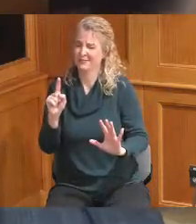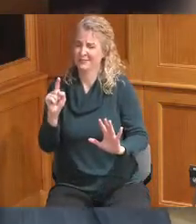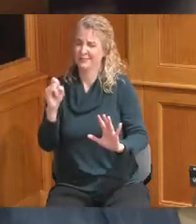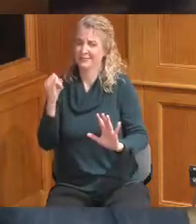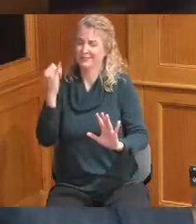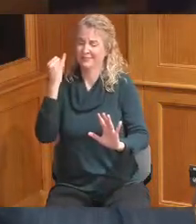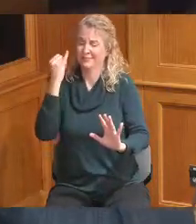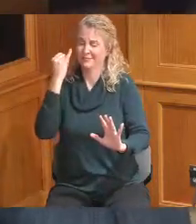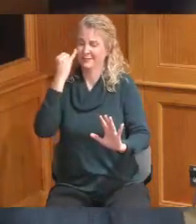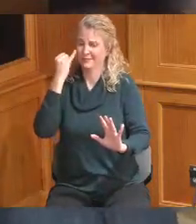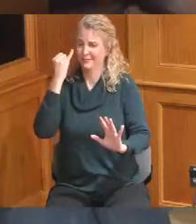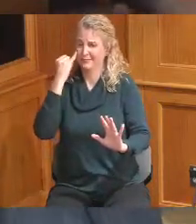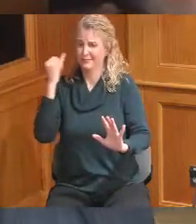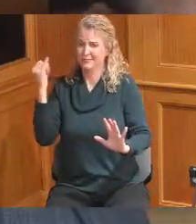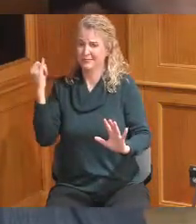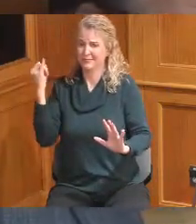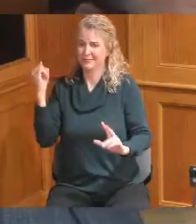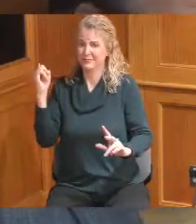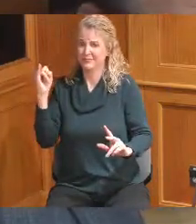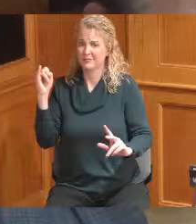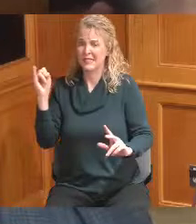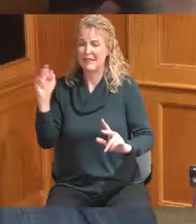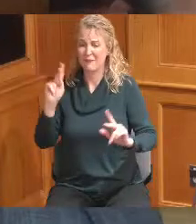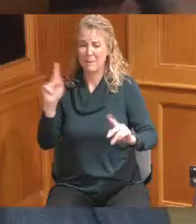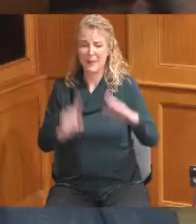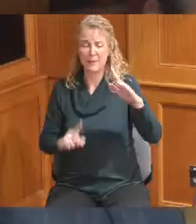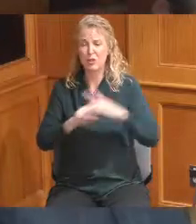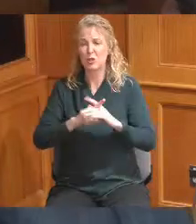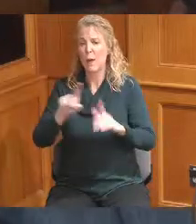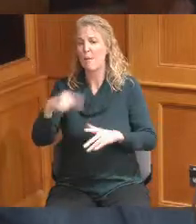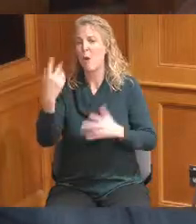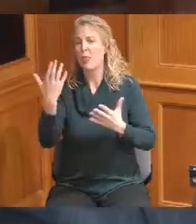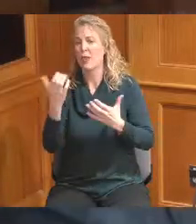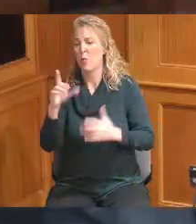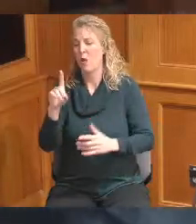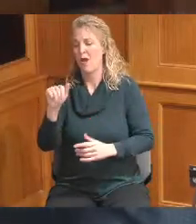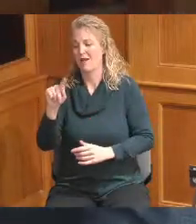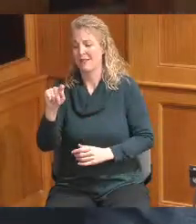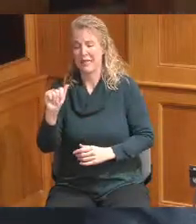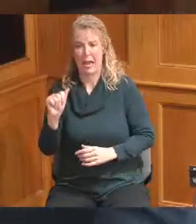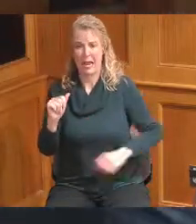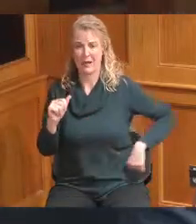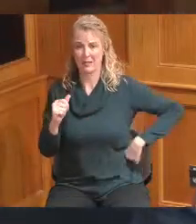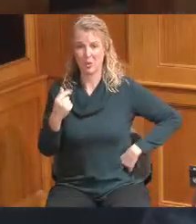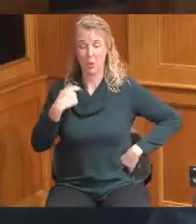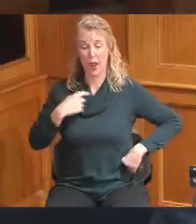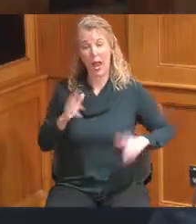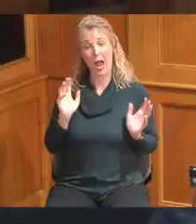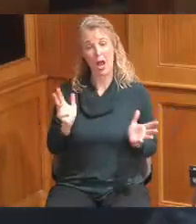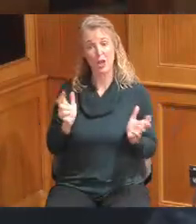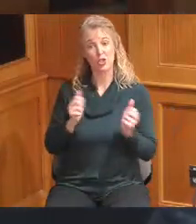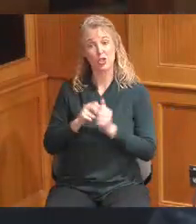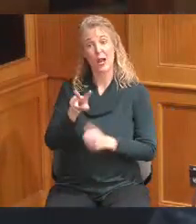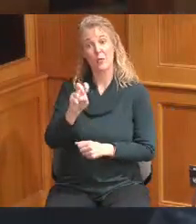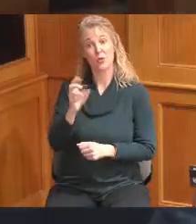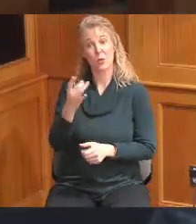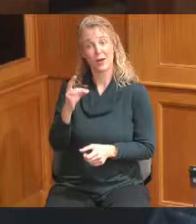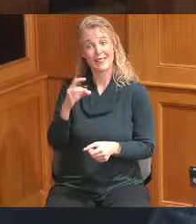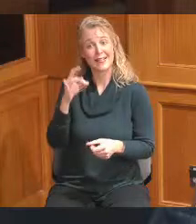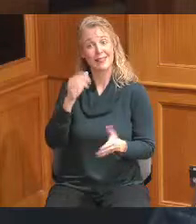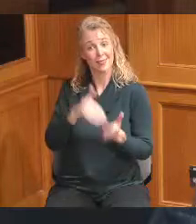what I've heard from the people. And they say, oh, we're talking to the people. Well, I must have talked to 218,000 of them that voted for